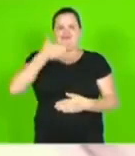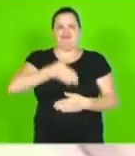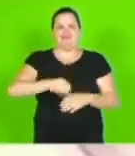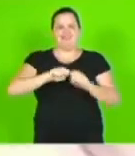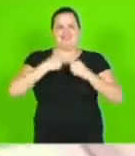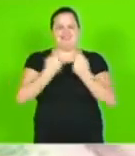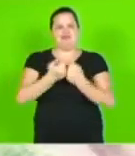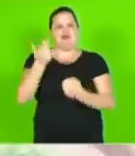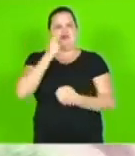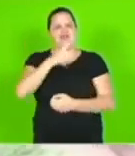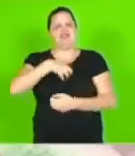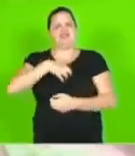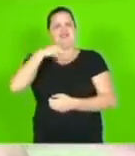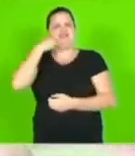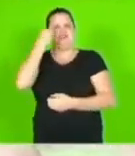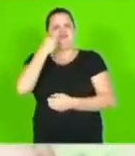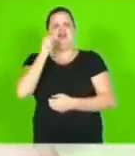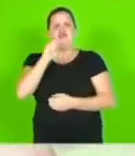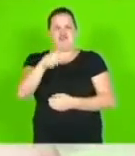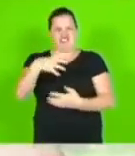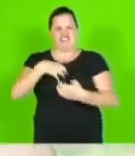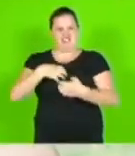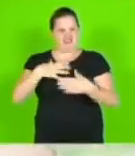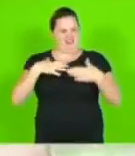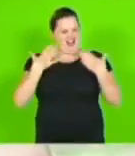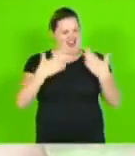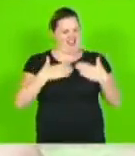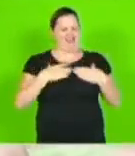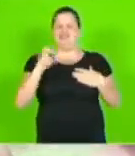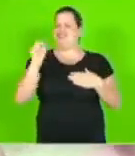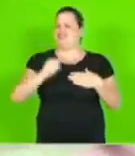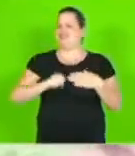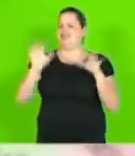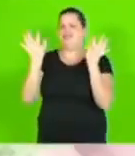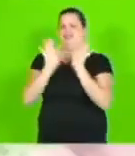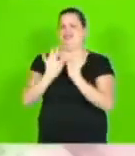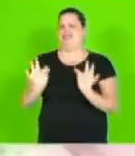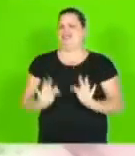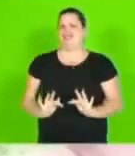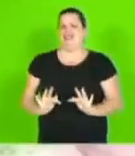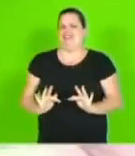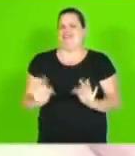surprised and happy that we came. And we're very happy to be here and that we came at all.